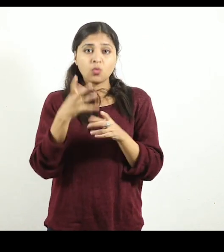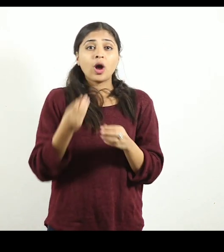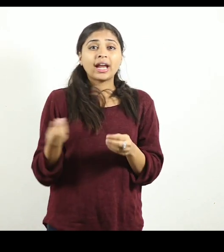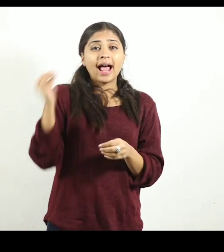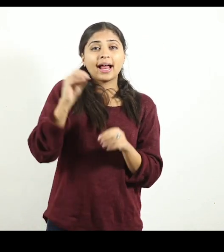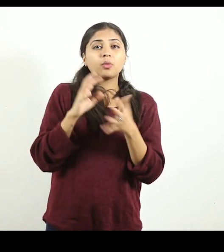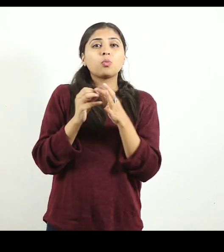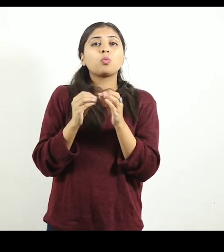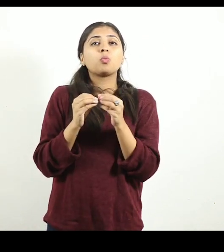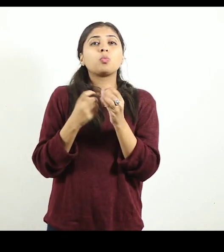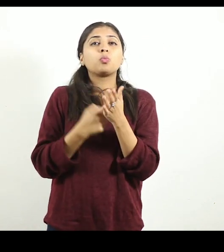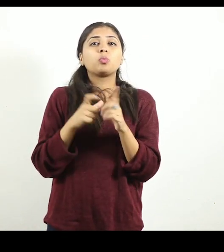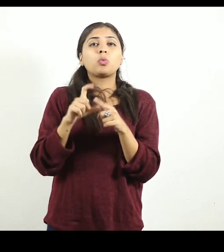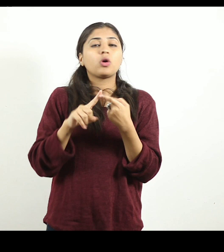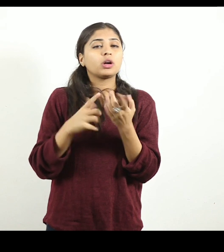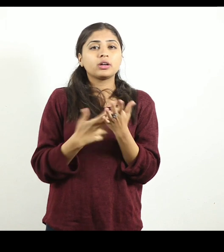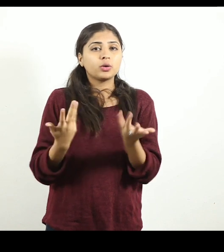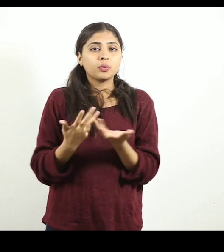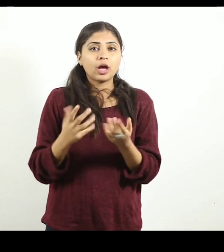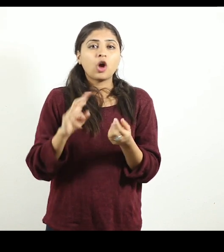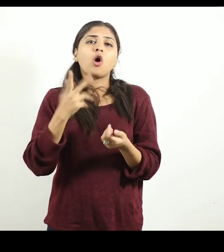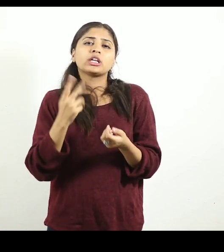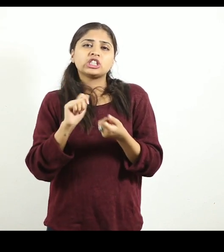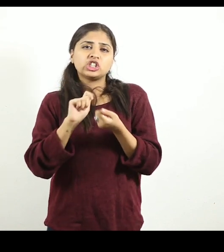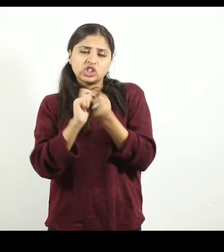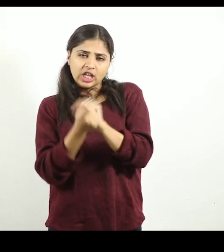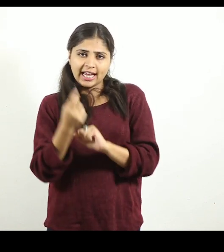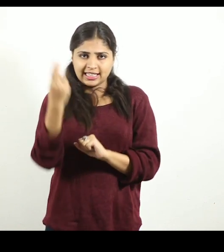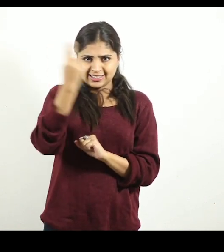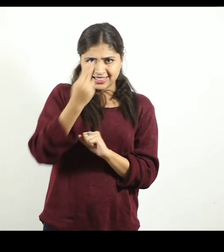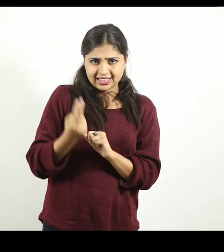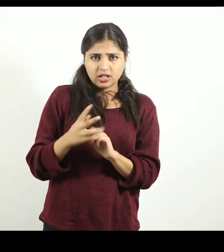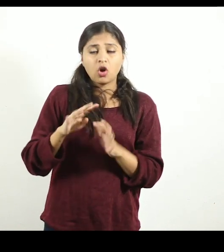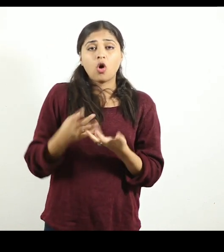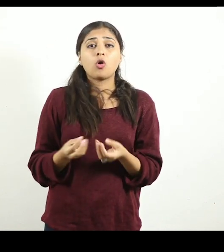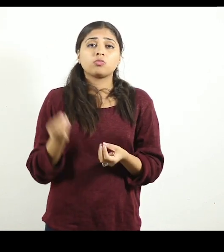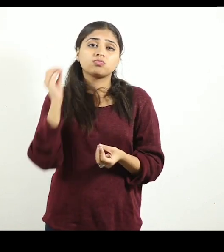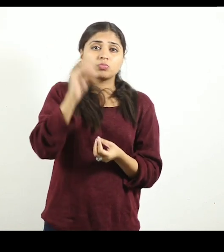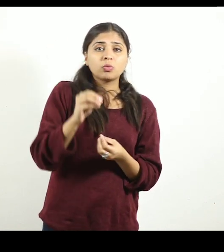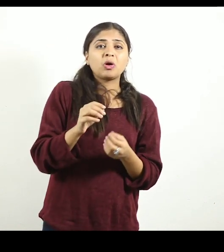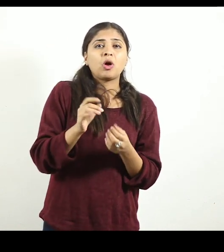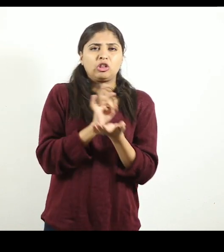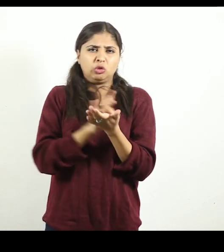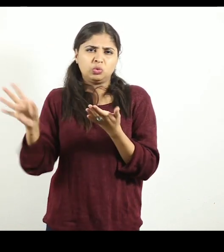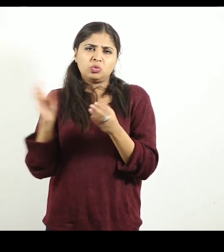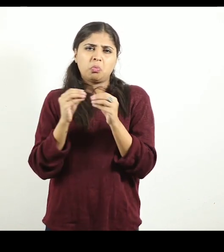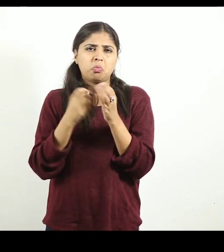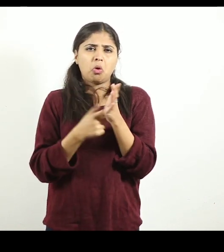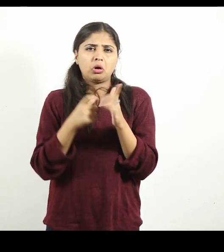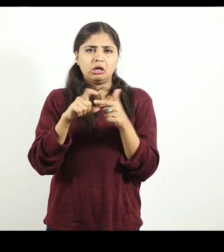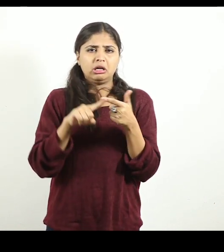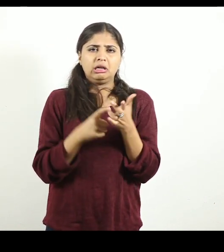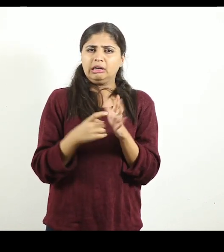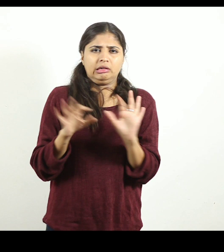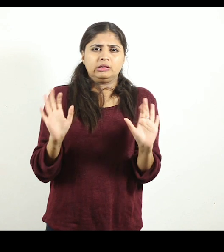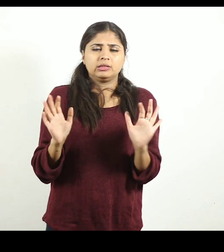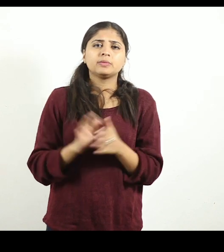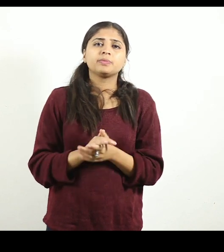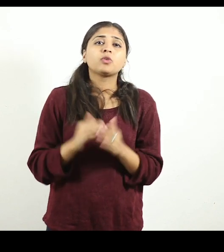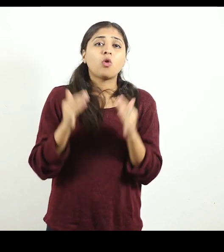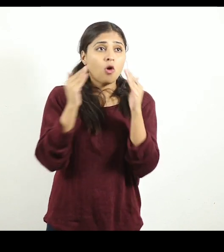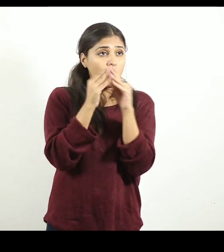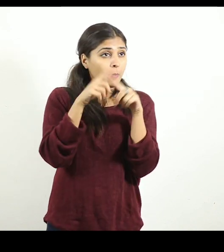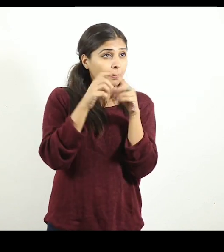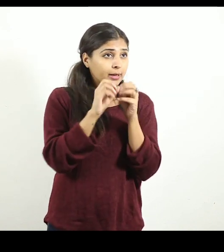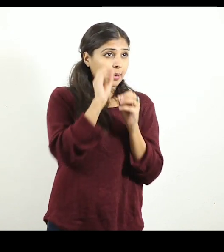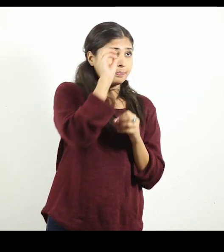remove the border from. Go to Home tab in the Font group, click the arrow next to the borders, click on the border style you